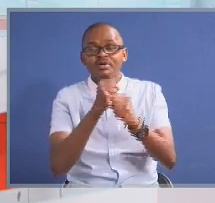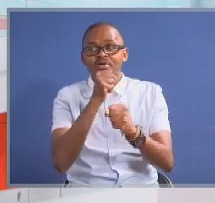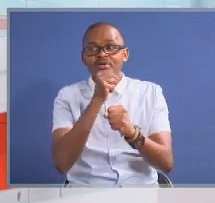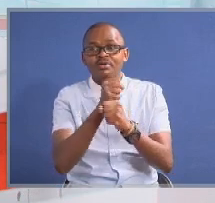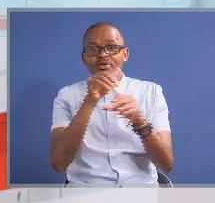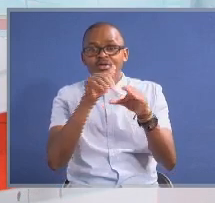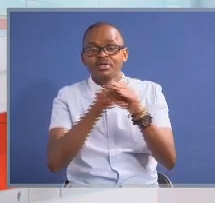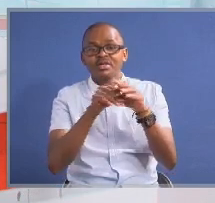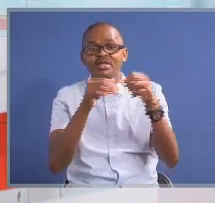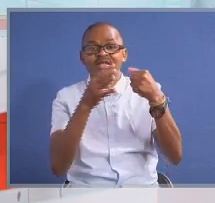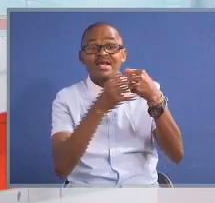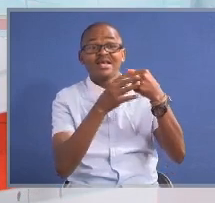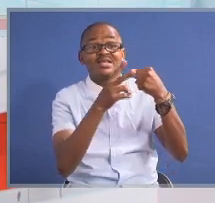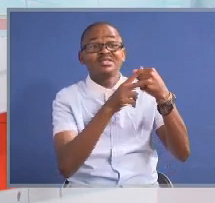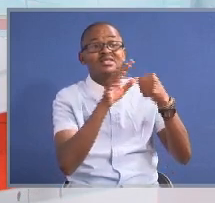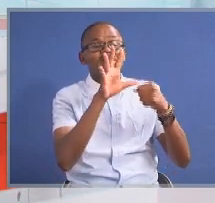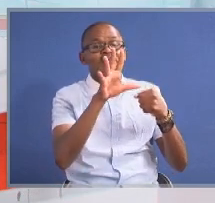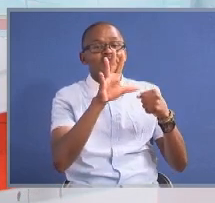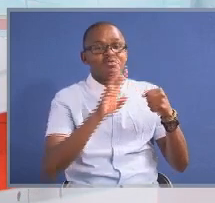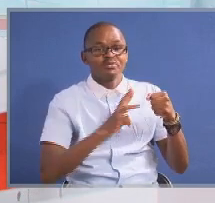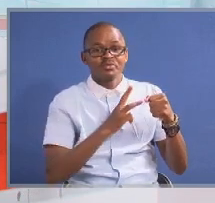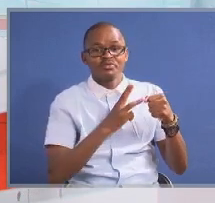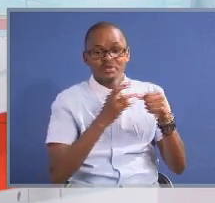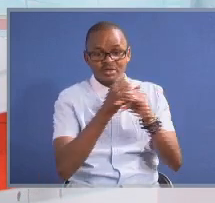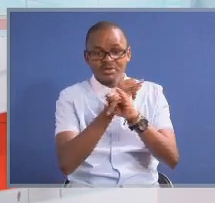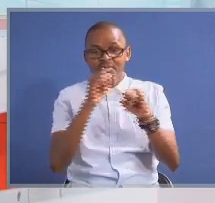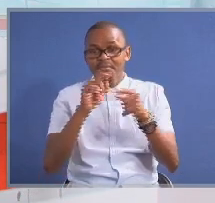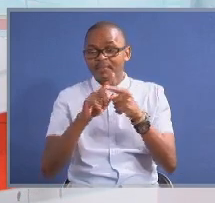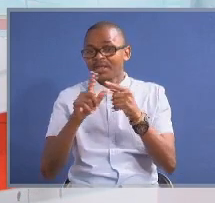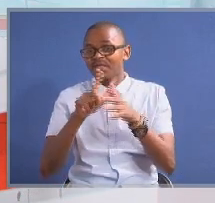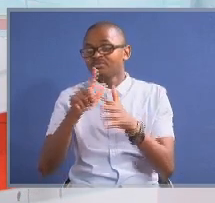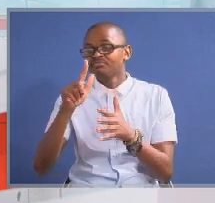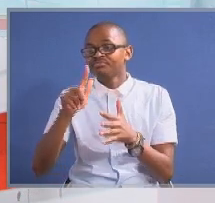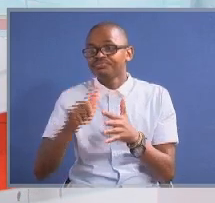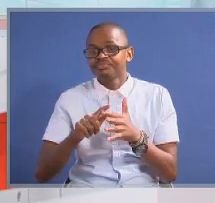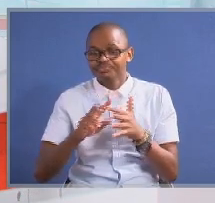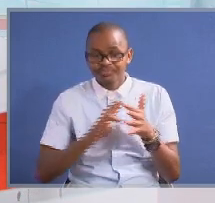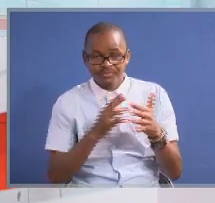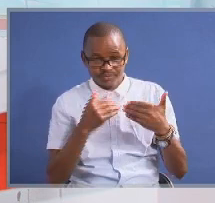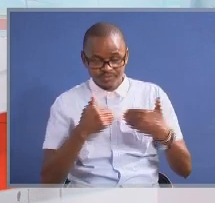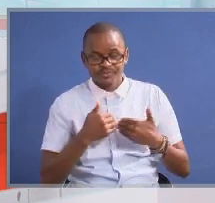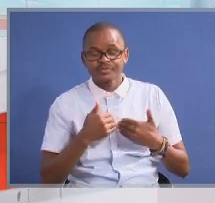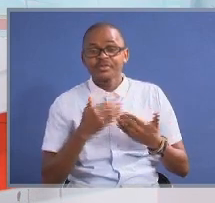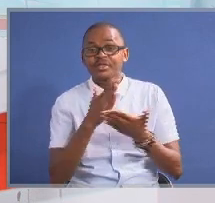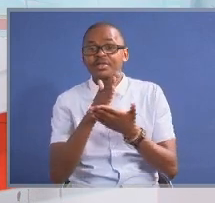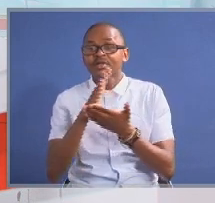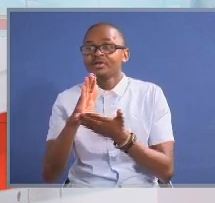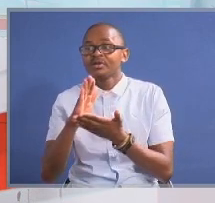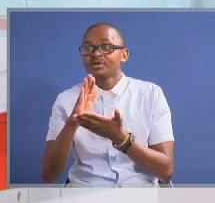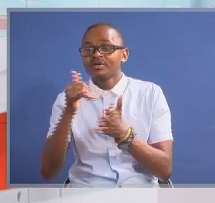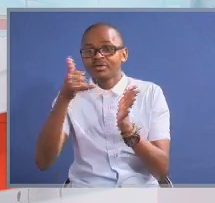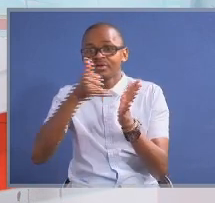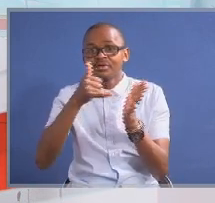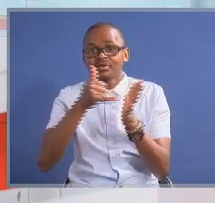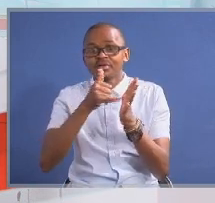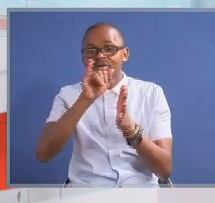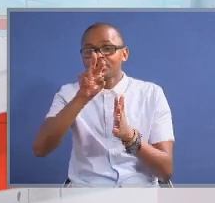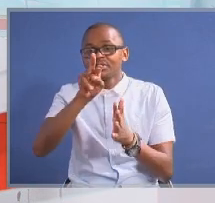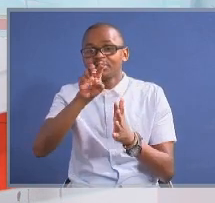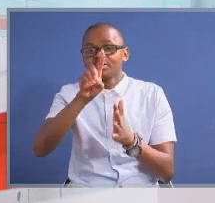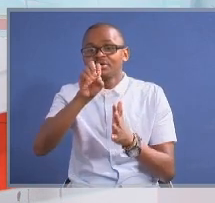then in 1975, we declare independence, but then we had some involvement with